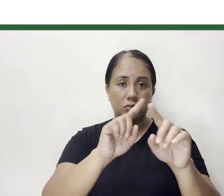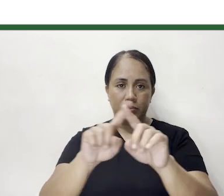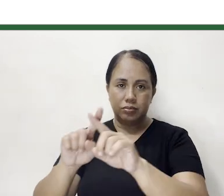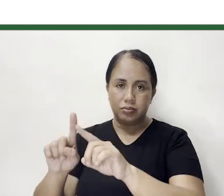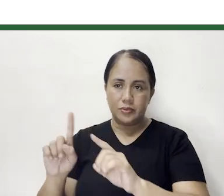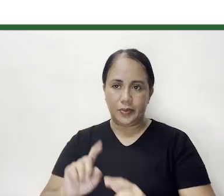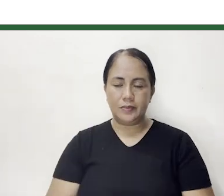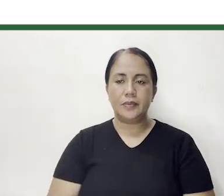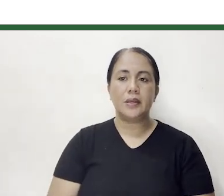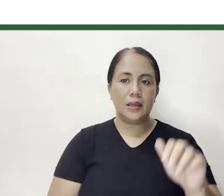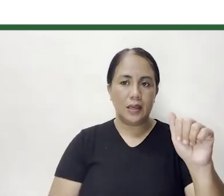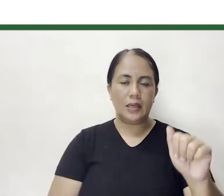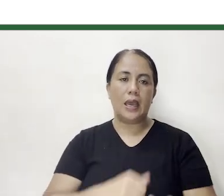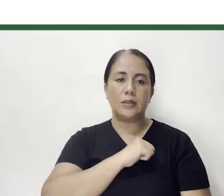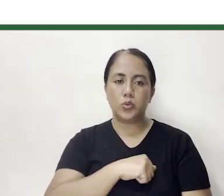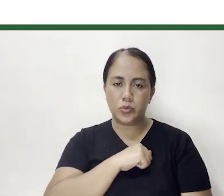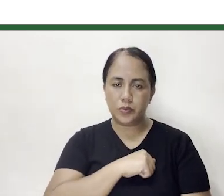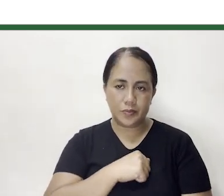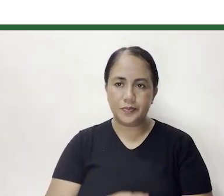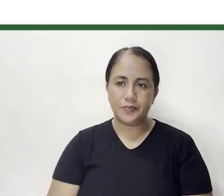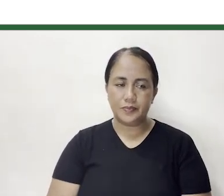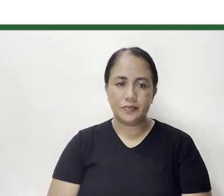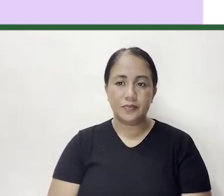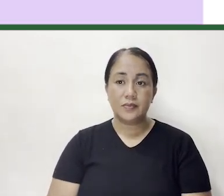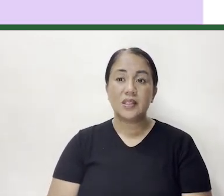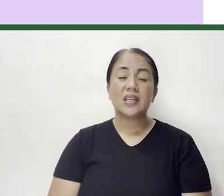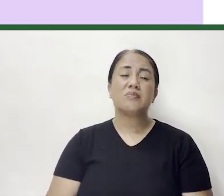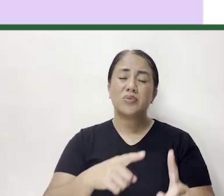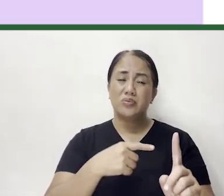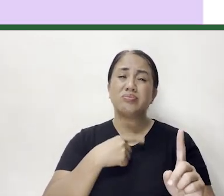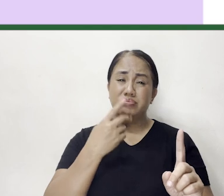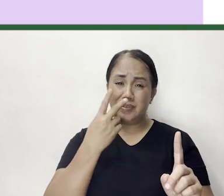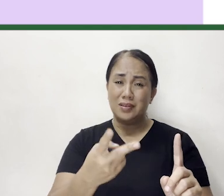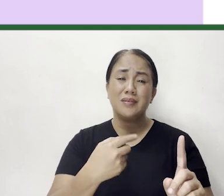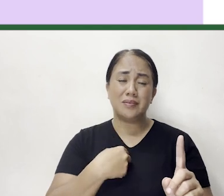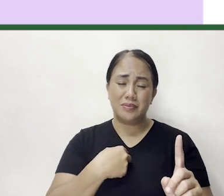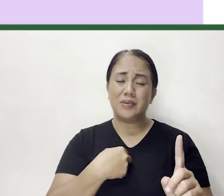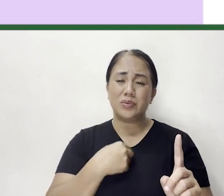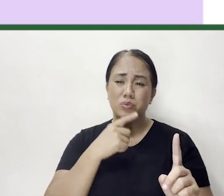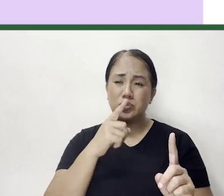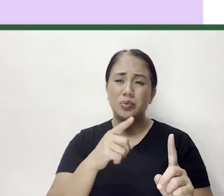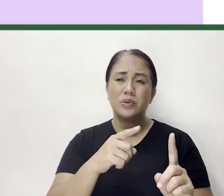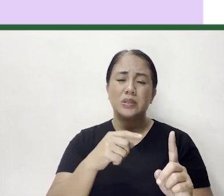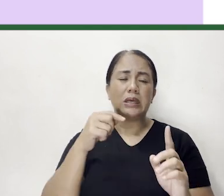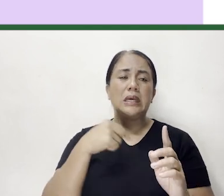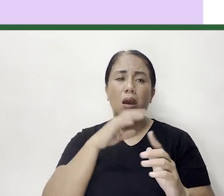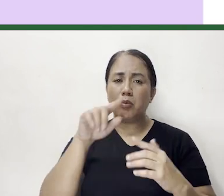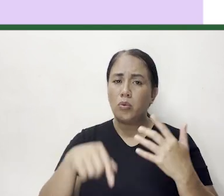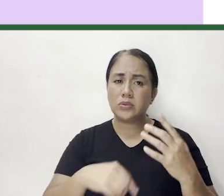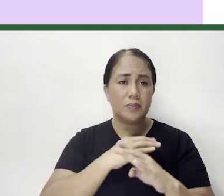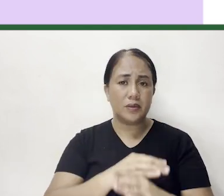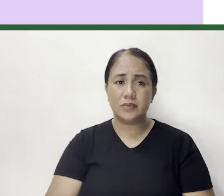Types of barriers. A. Attitudinal. This is the most pervasive and